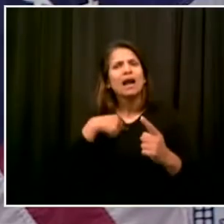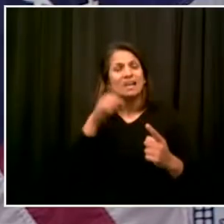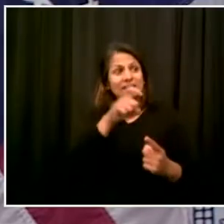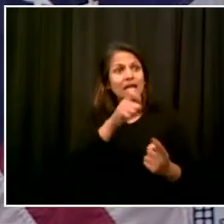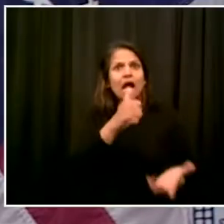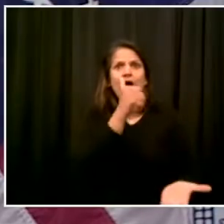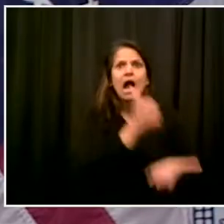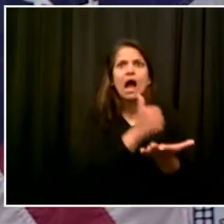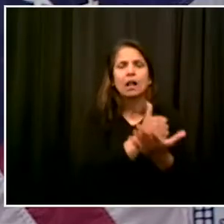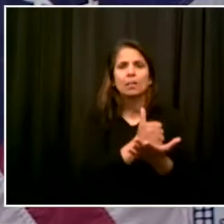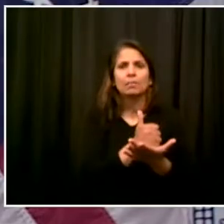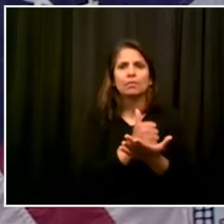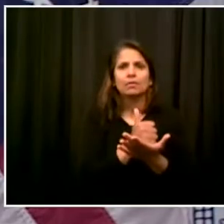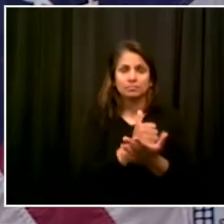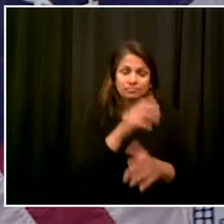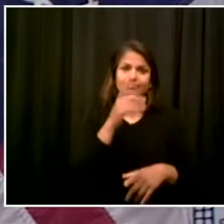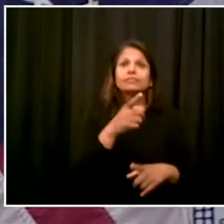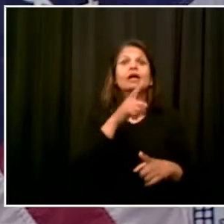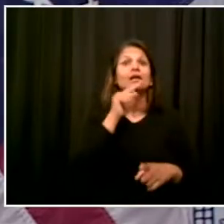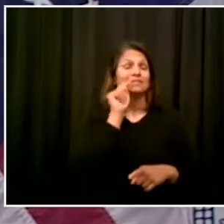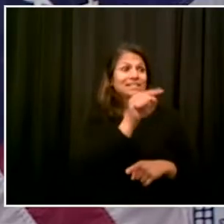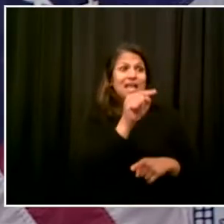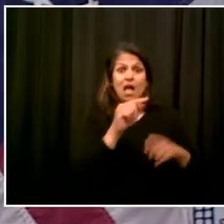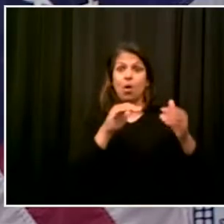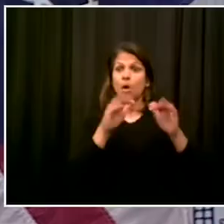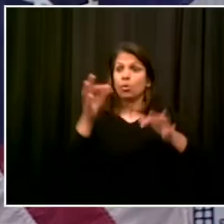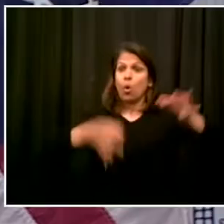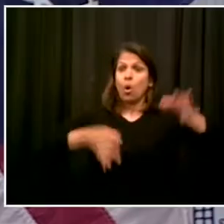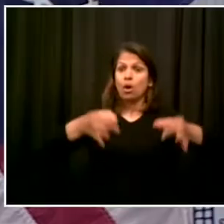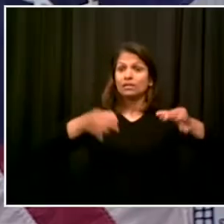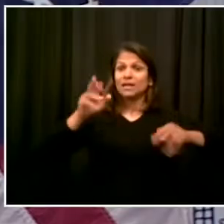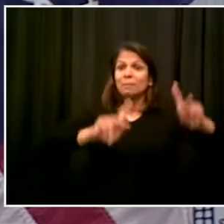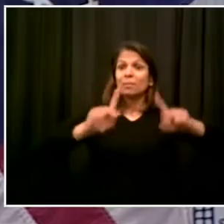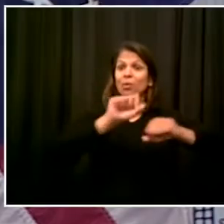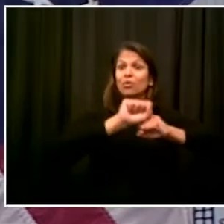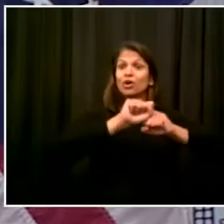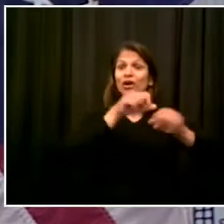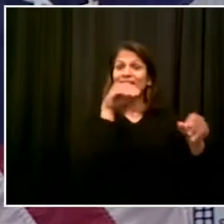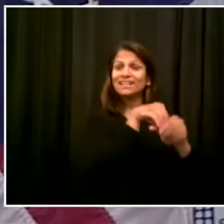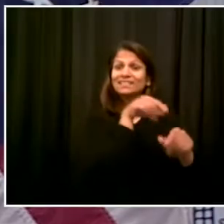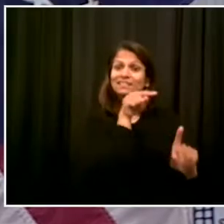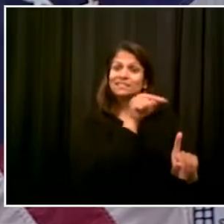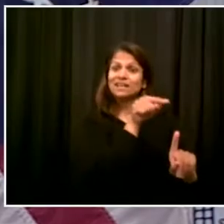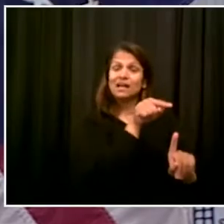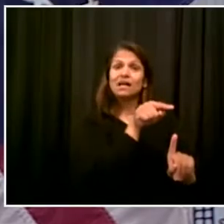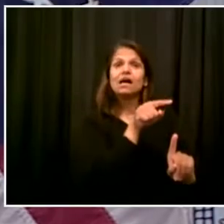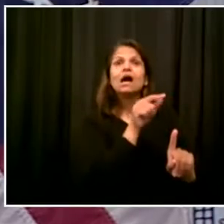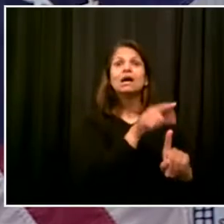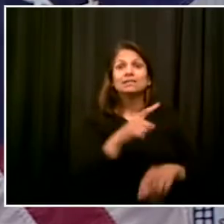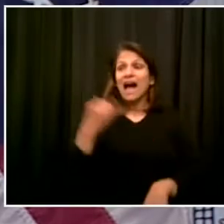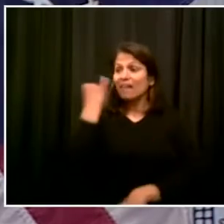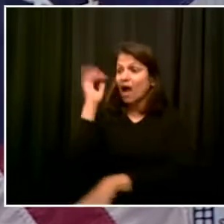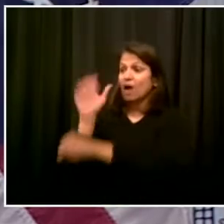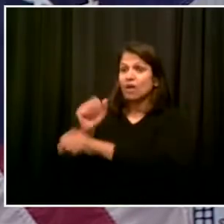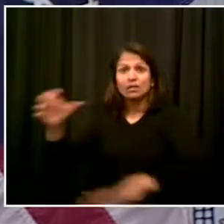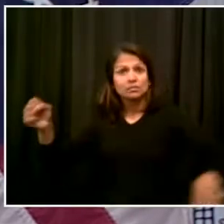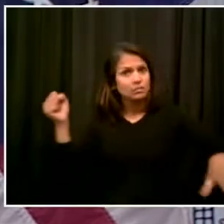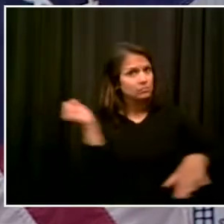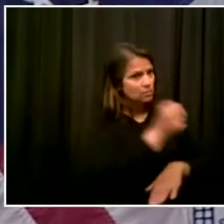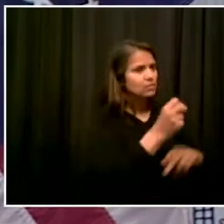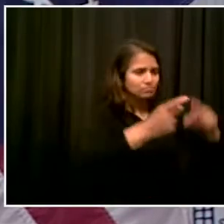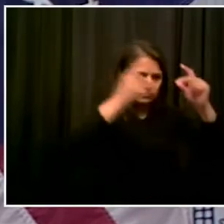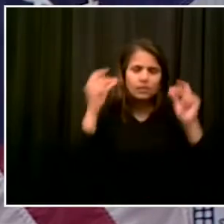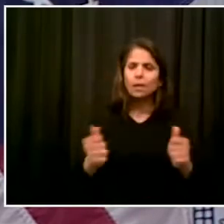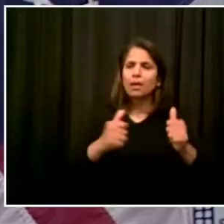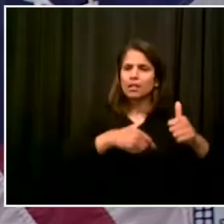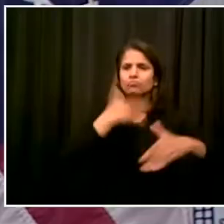that happens next. So we need the court system to get functioning. We need the DAs to get into gear, particularly in addressing gun offenses. We need to address some bigger